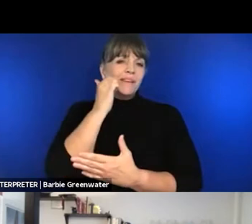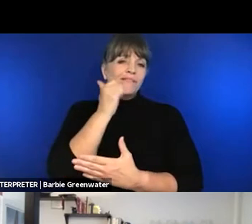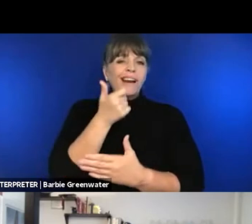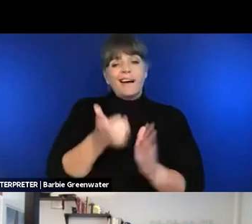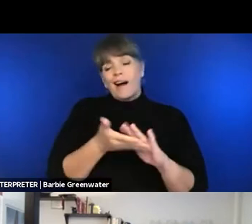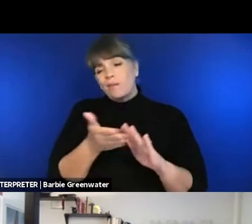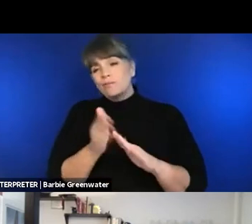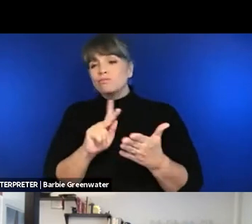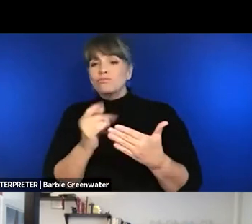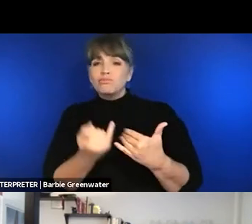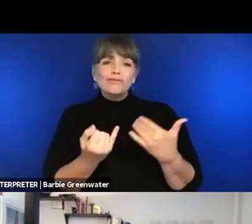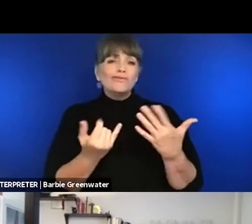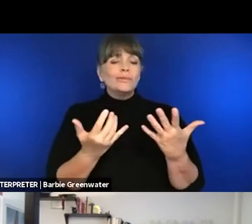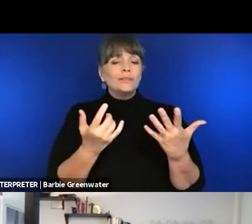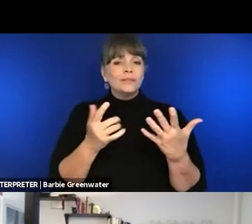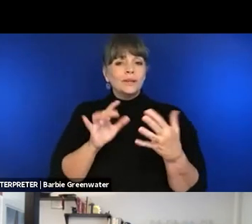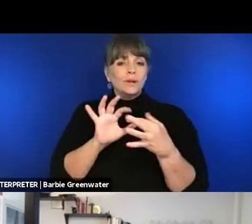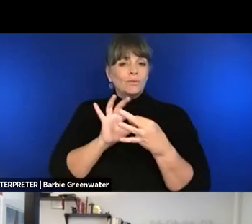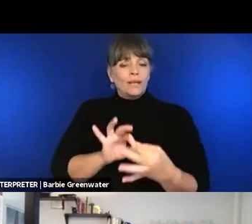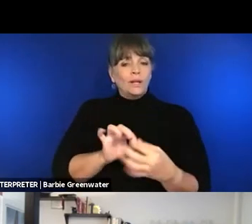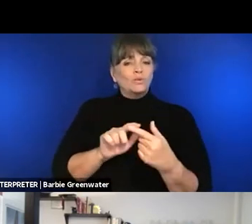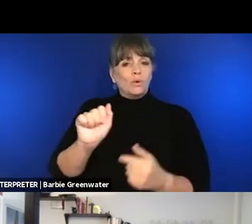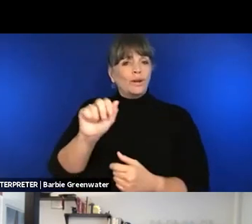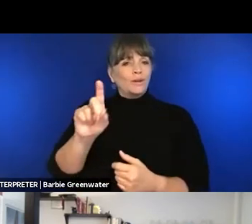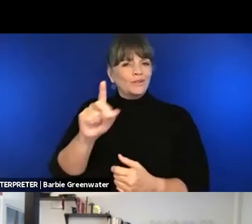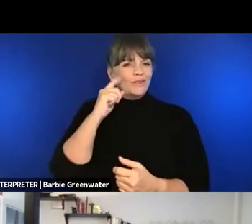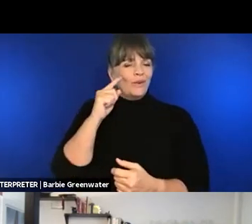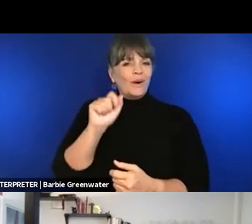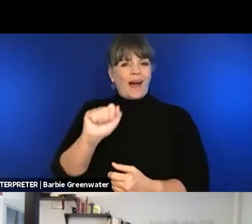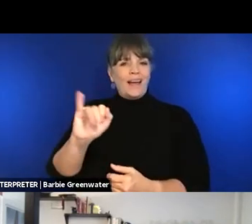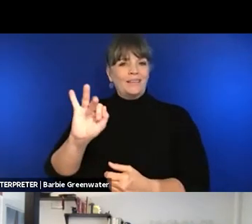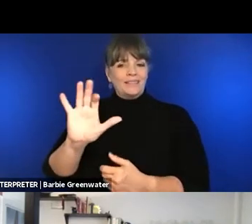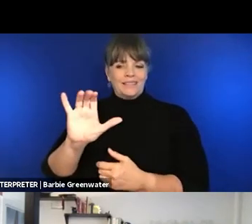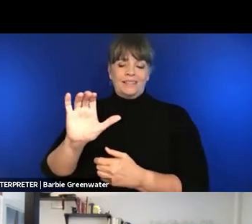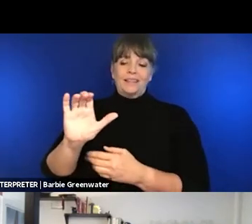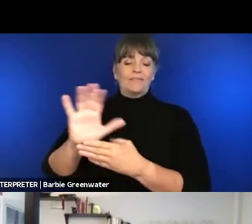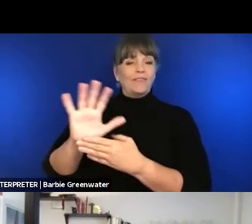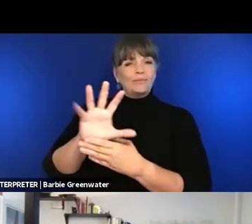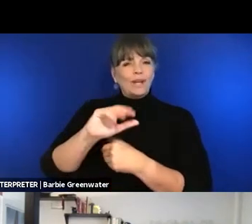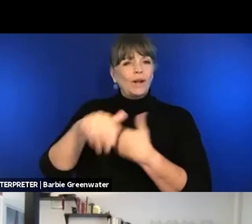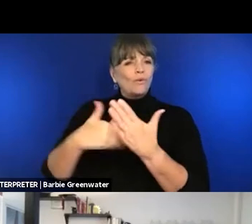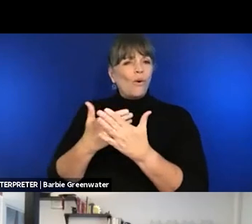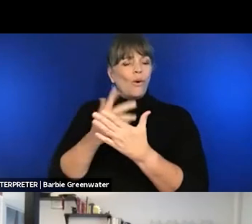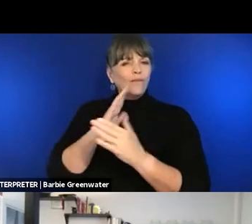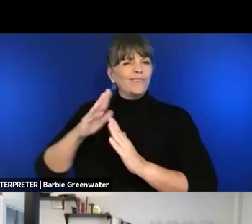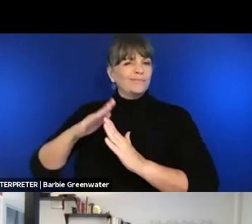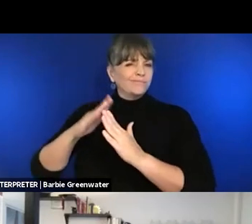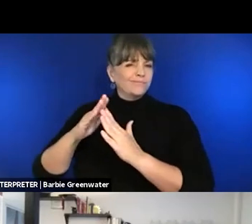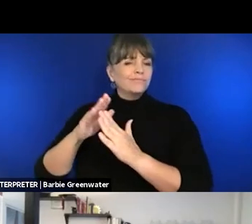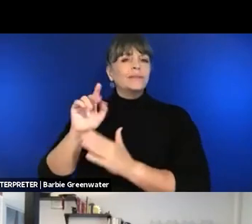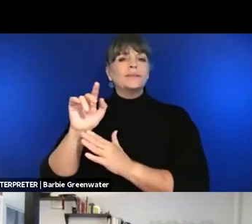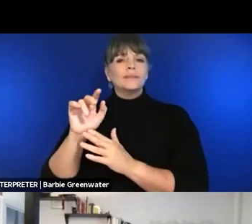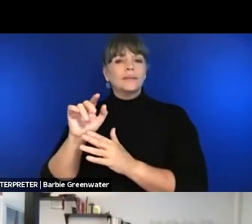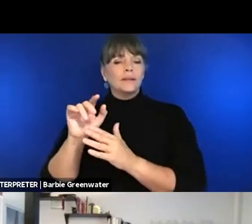and the projects revolving around audio description for IFC Films and all of our premier titles. I've been working in post-production for about